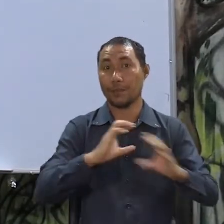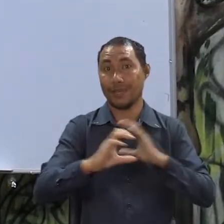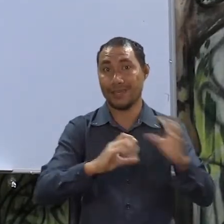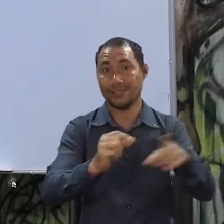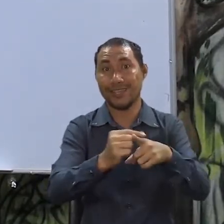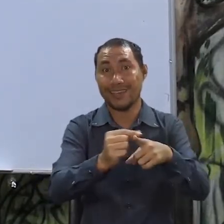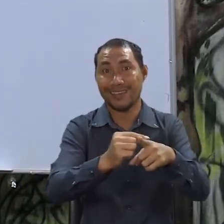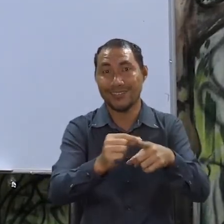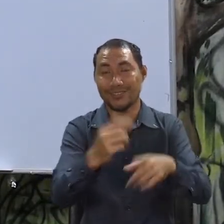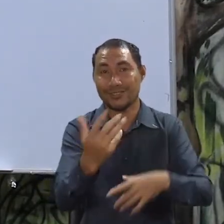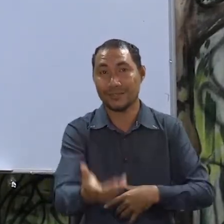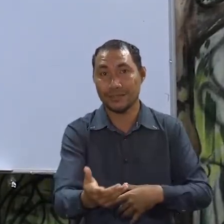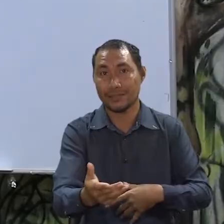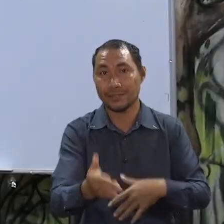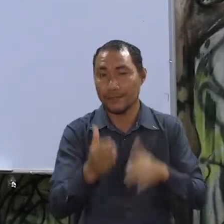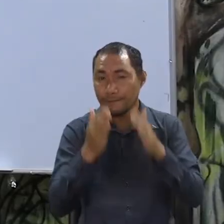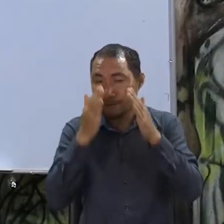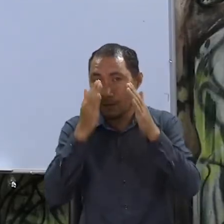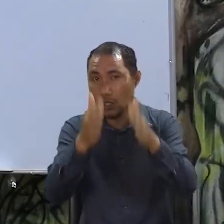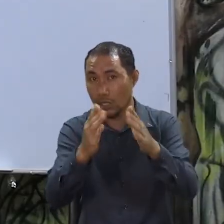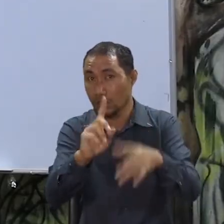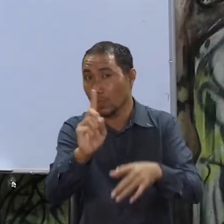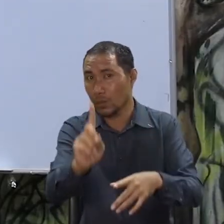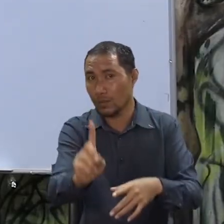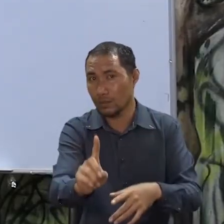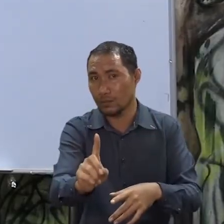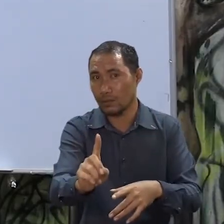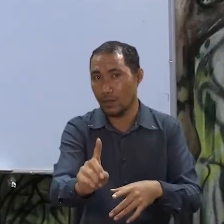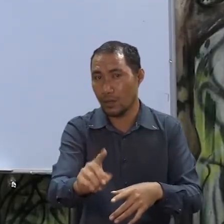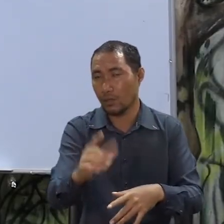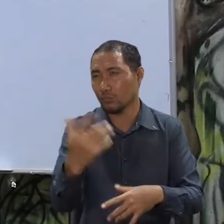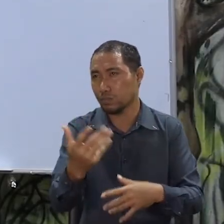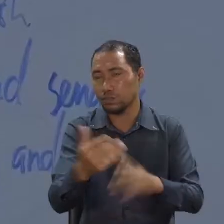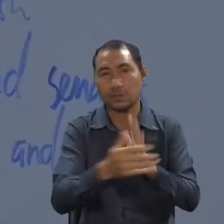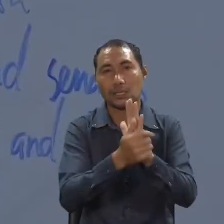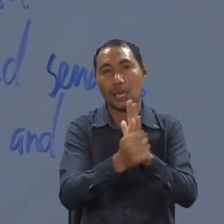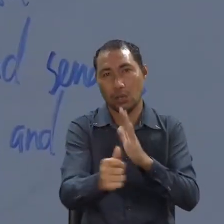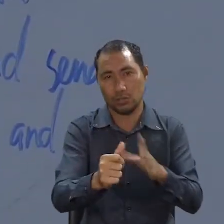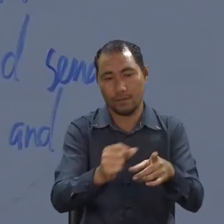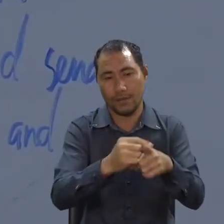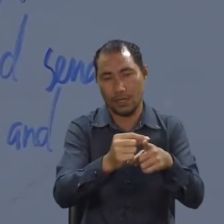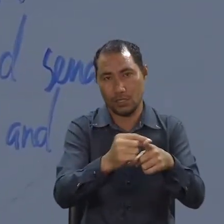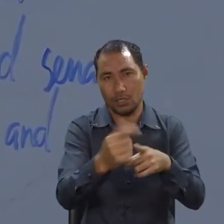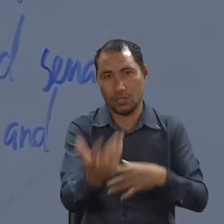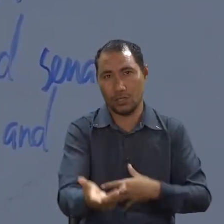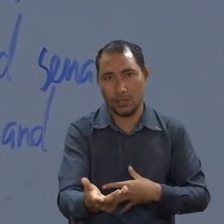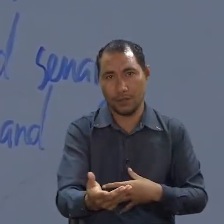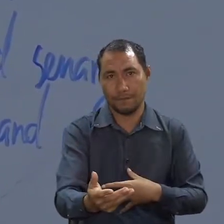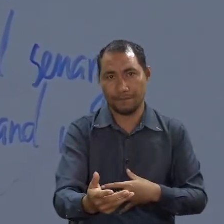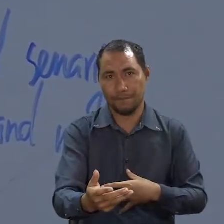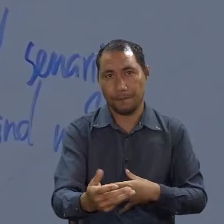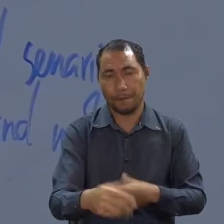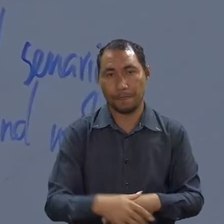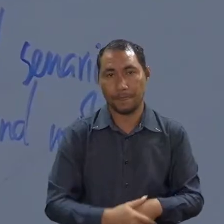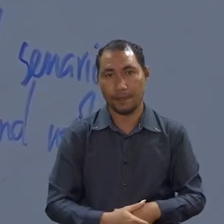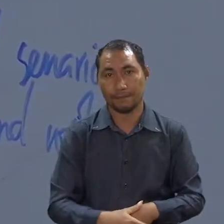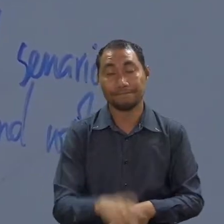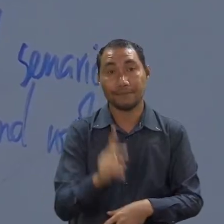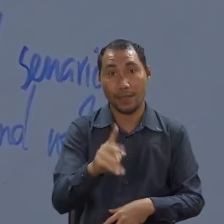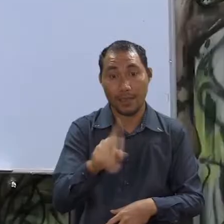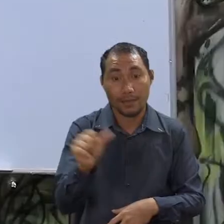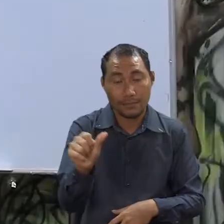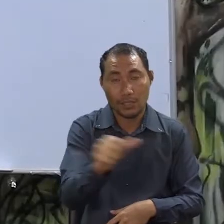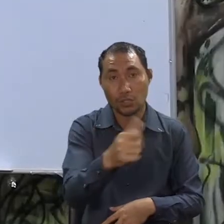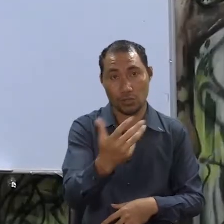Communication English, it focuses on basic skills of English. It also